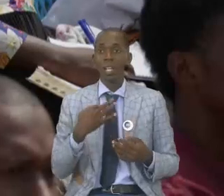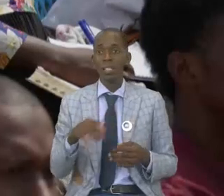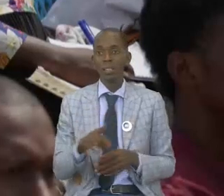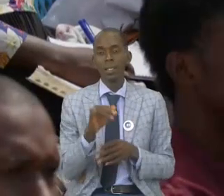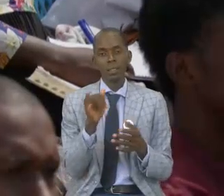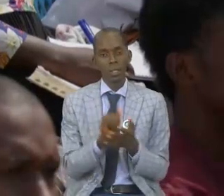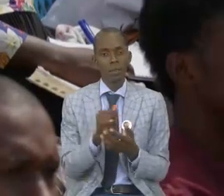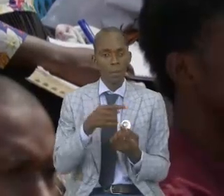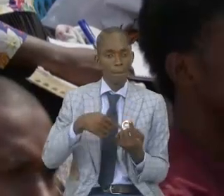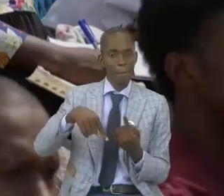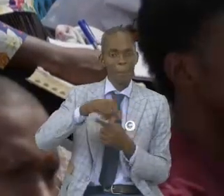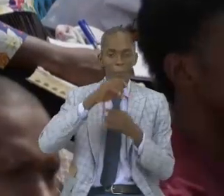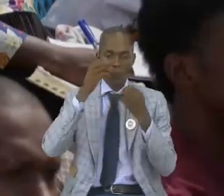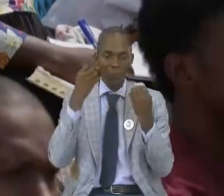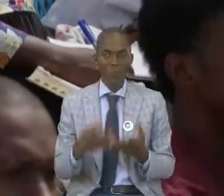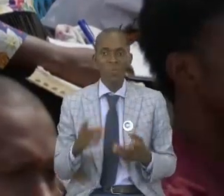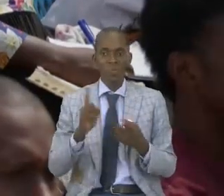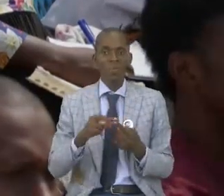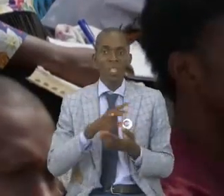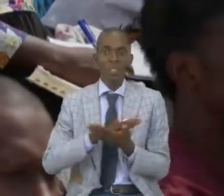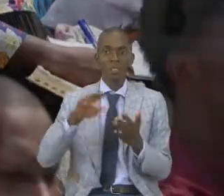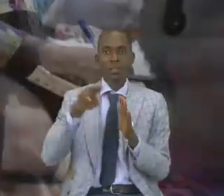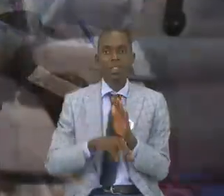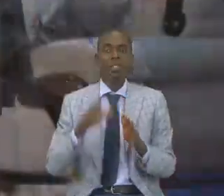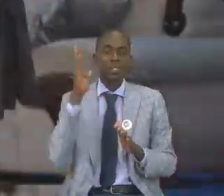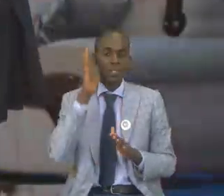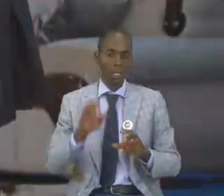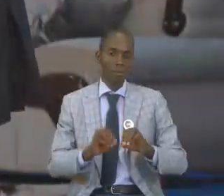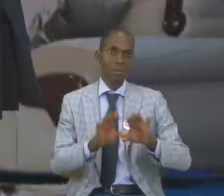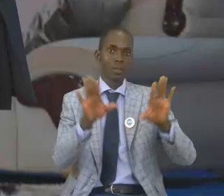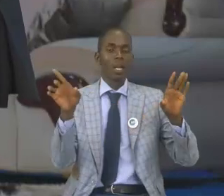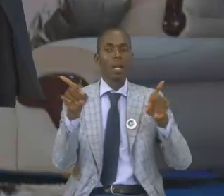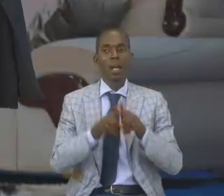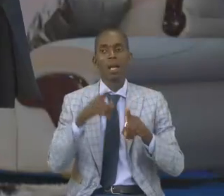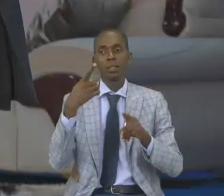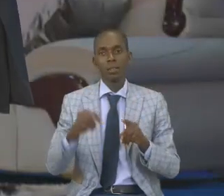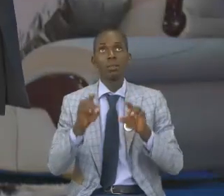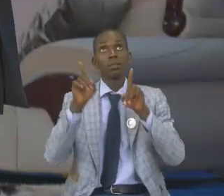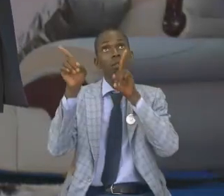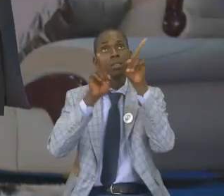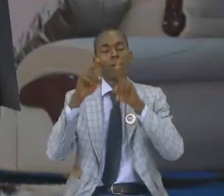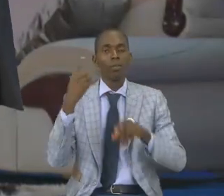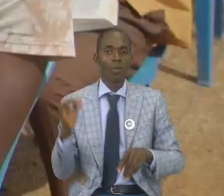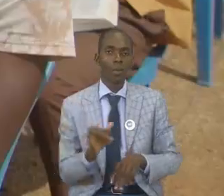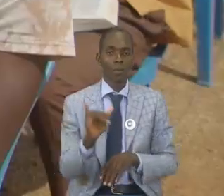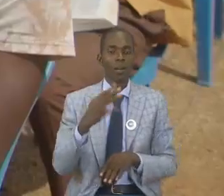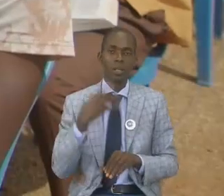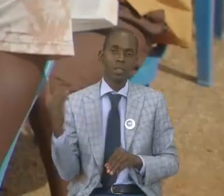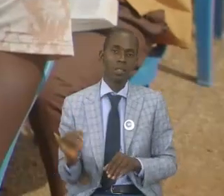turn many to righteousness shall shine as the stars forever and